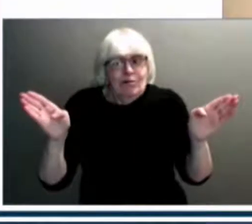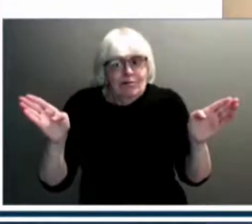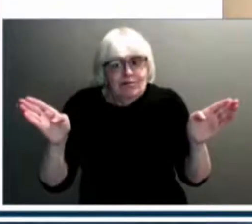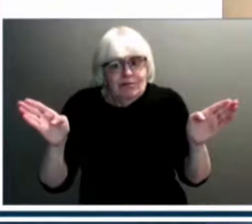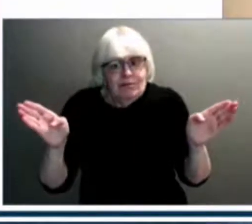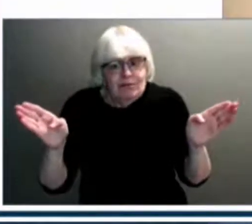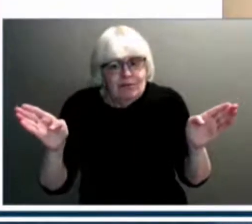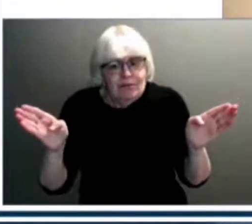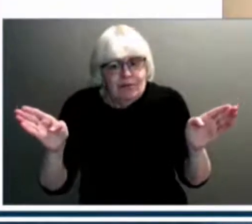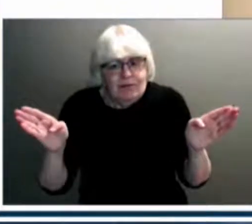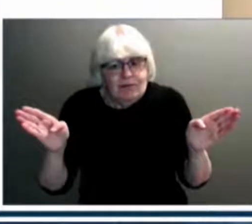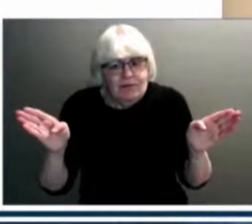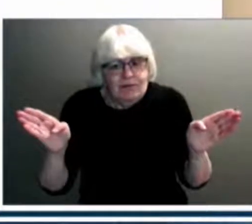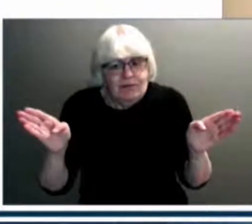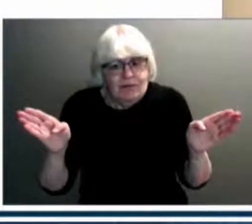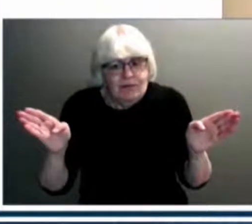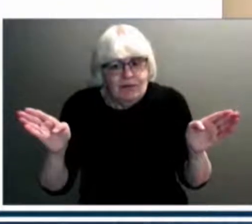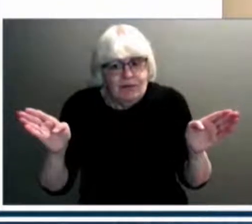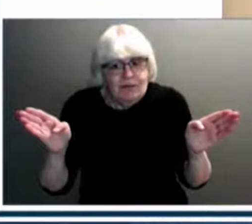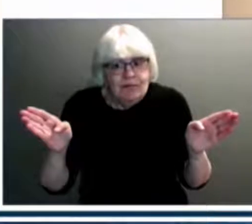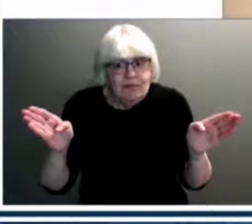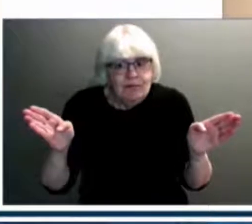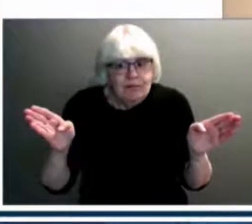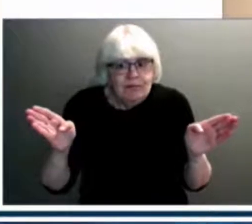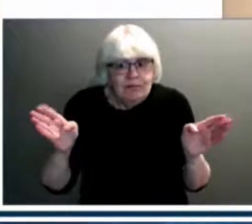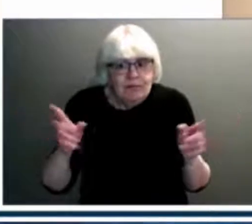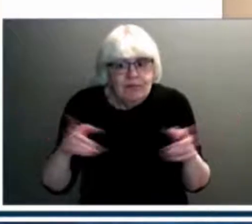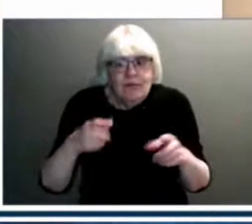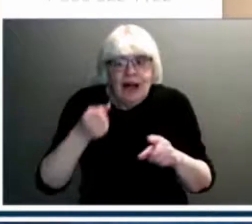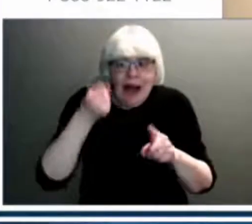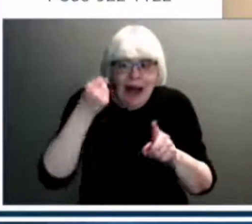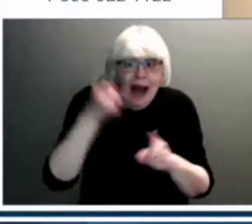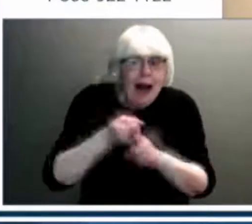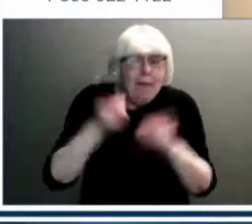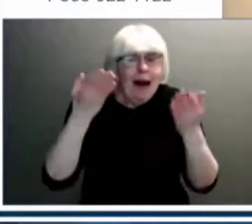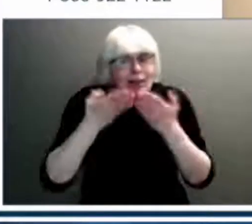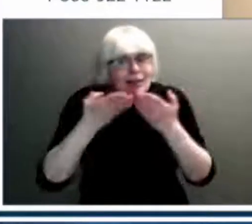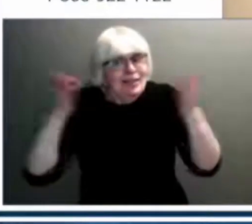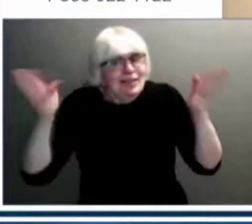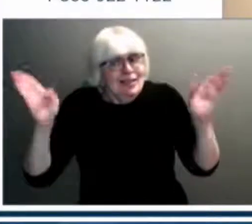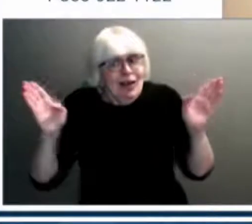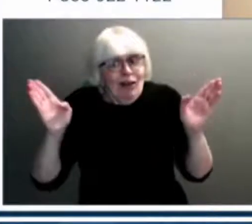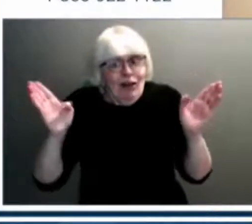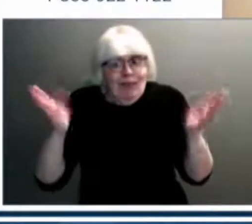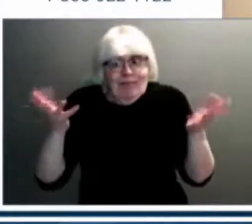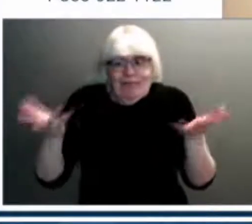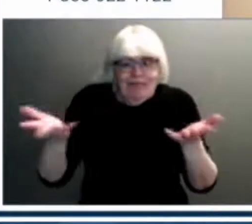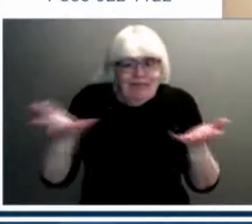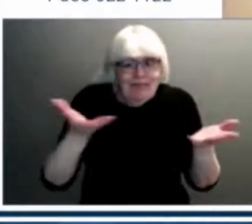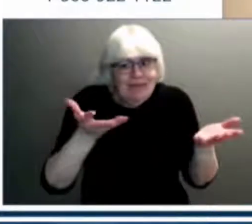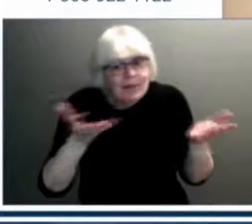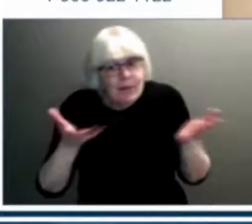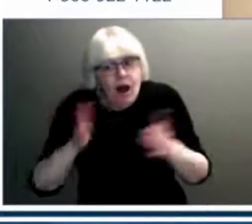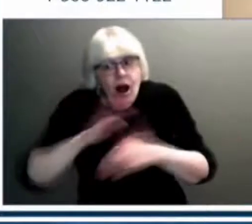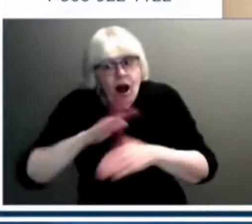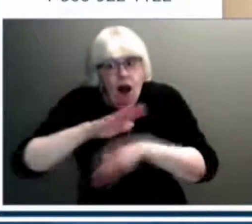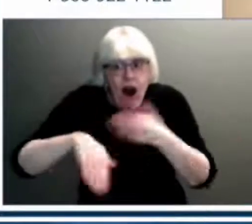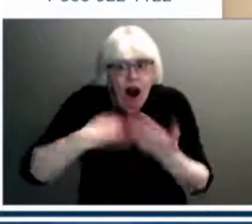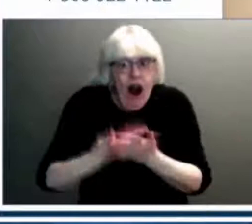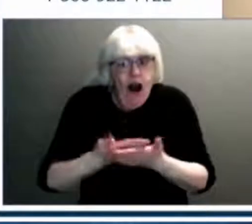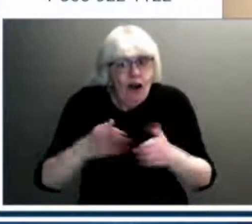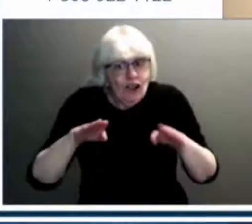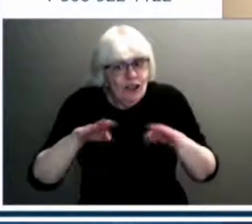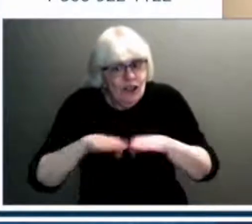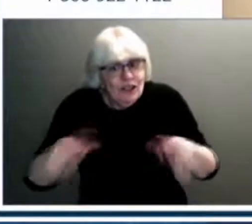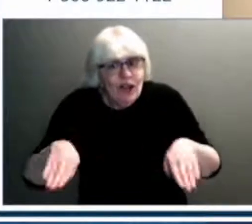the impact around broadly in all children and youth, that there's much